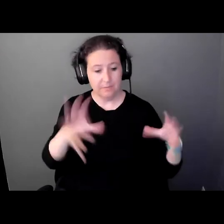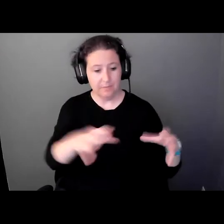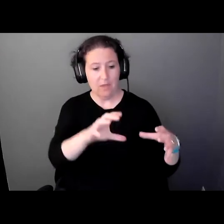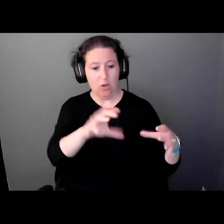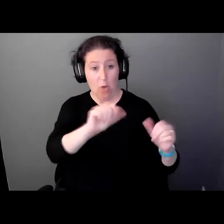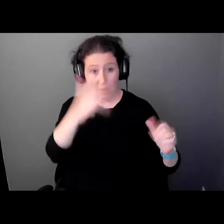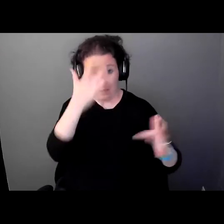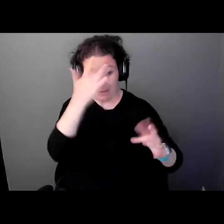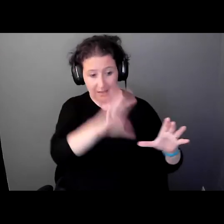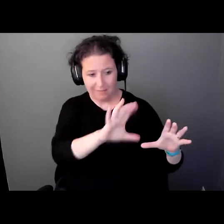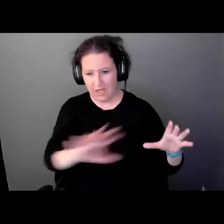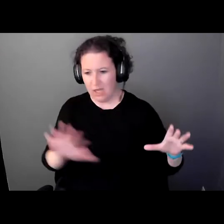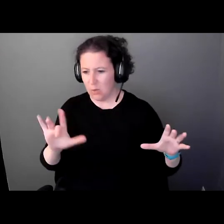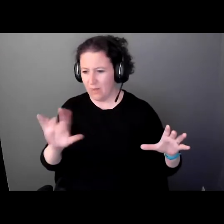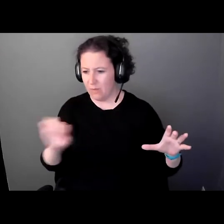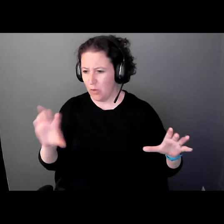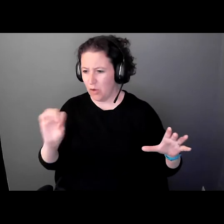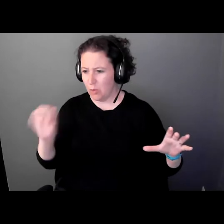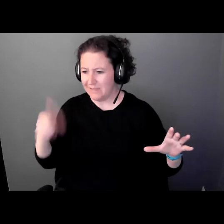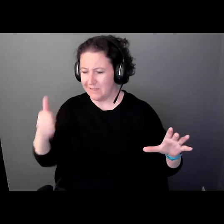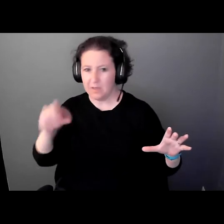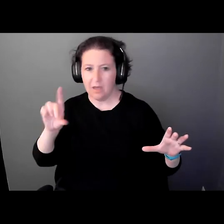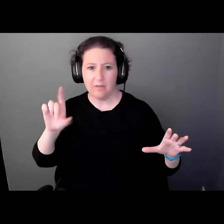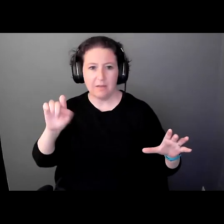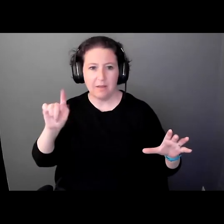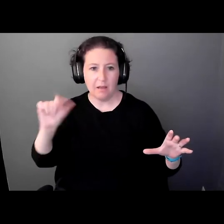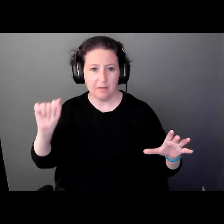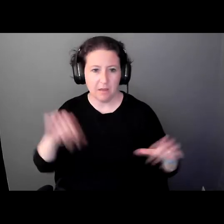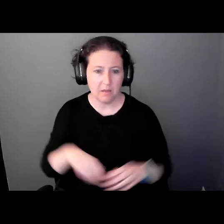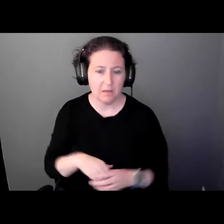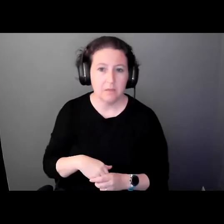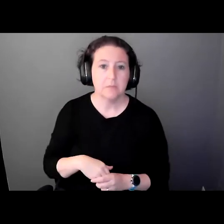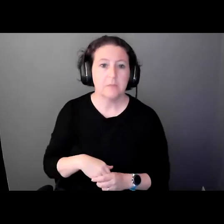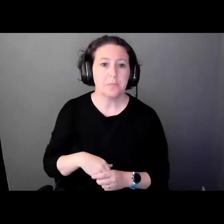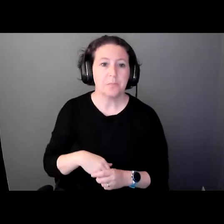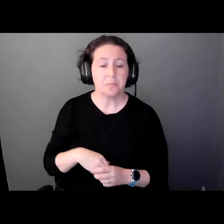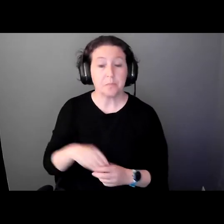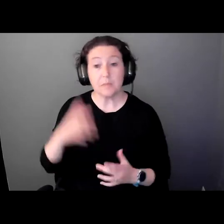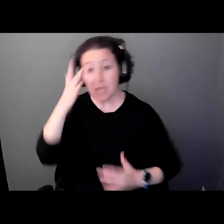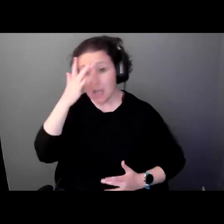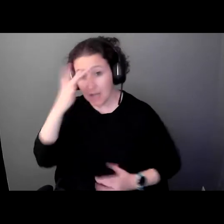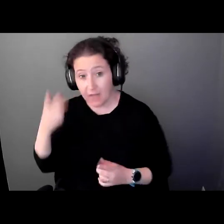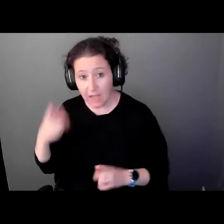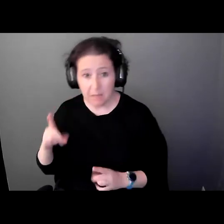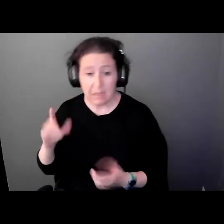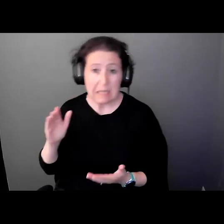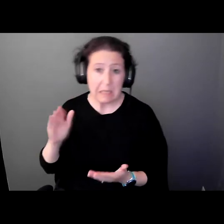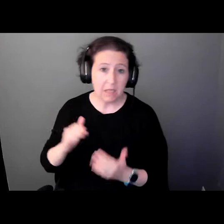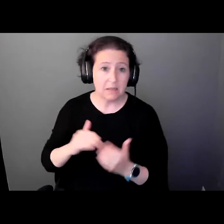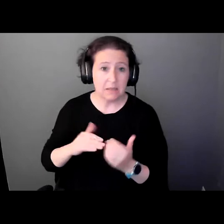remain effective, albeit at somewhat lower rates than for wild type. The good news is